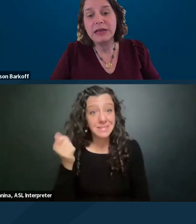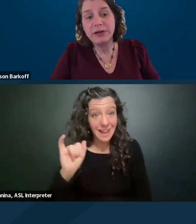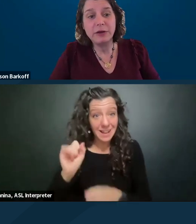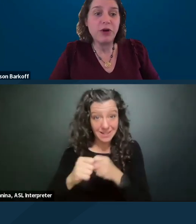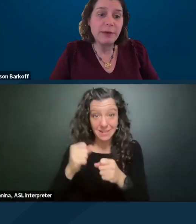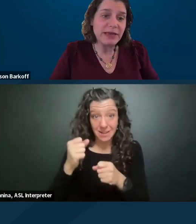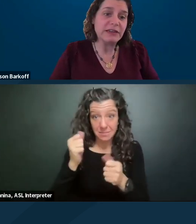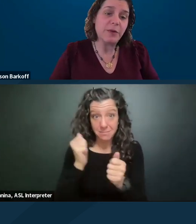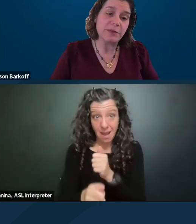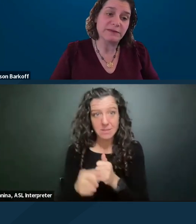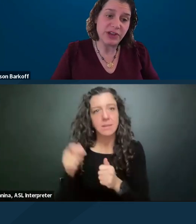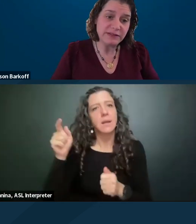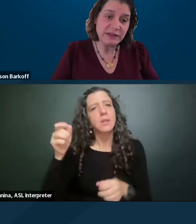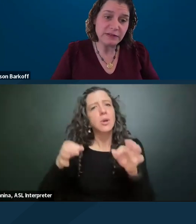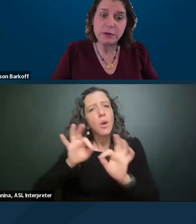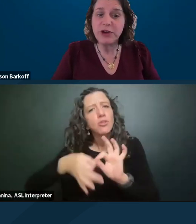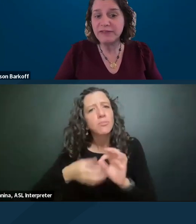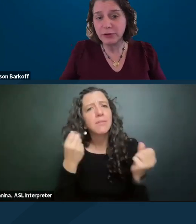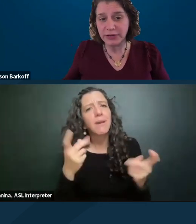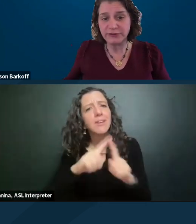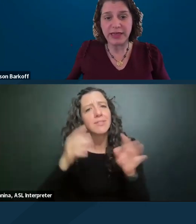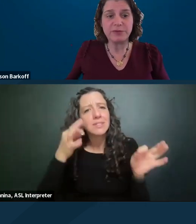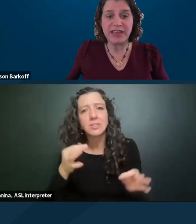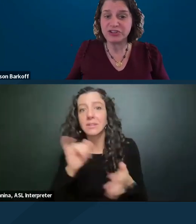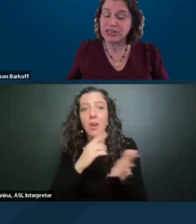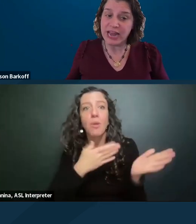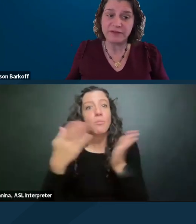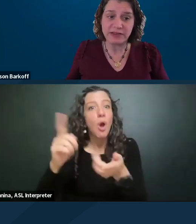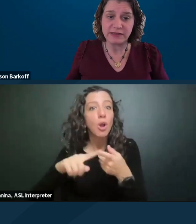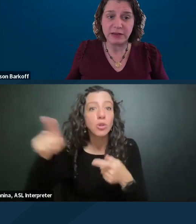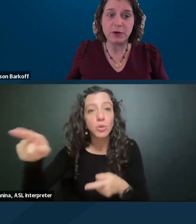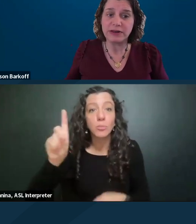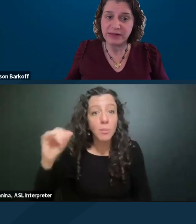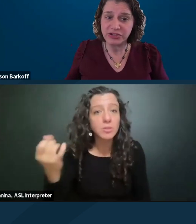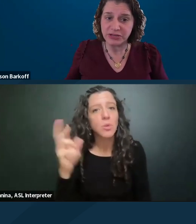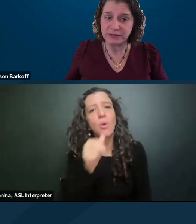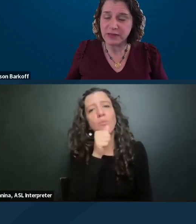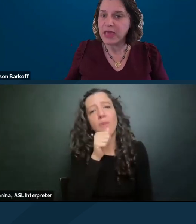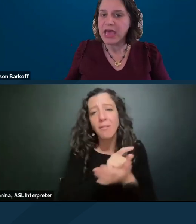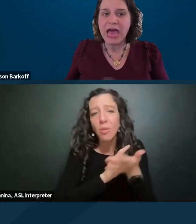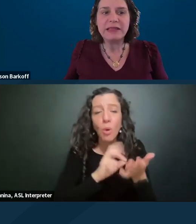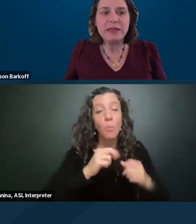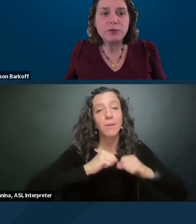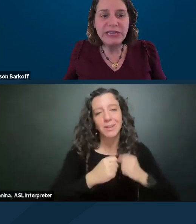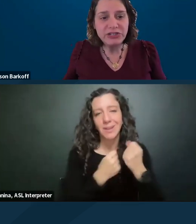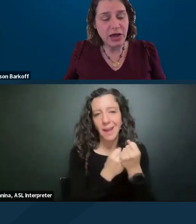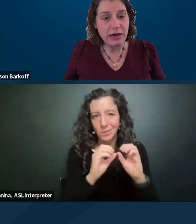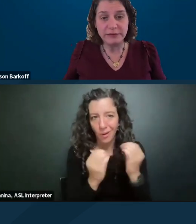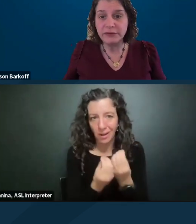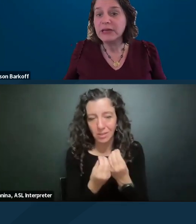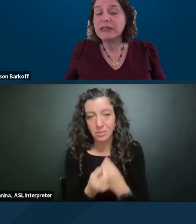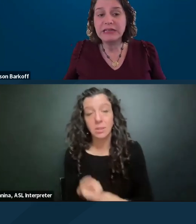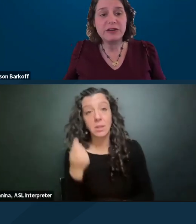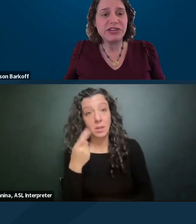cases that are either brought by the Department of Justice or private lawyers like protection and advocacy organizations. And the